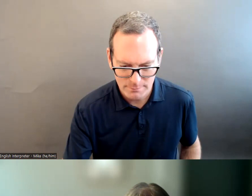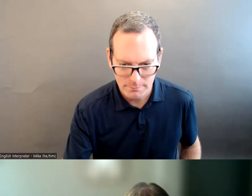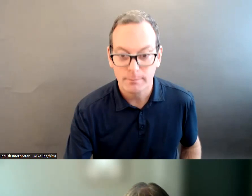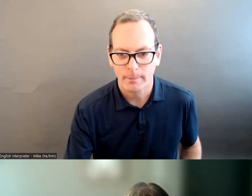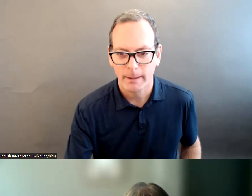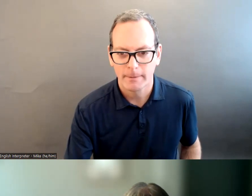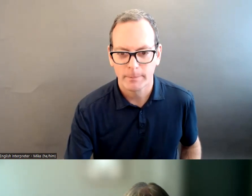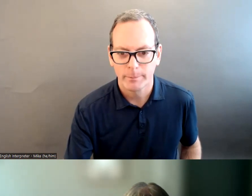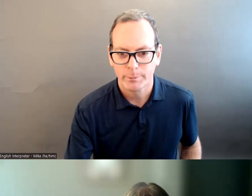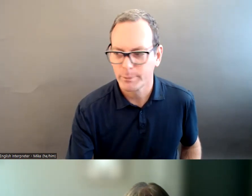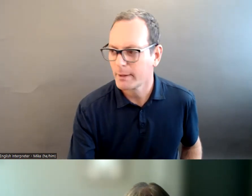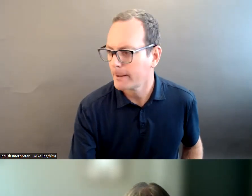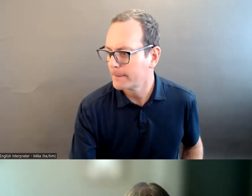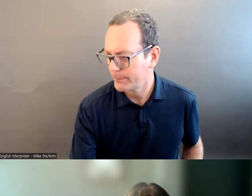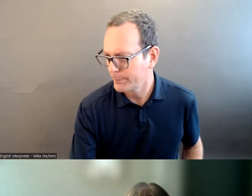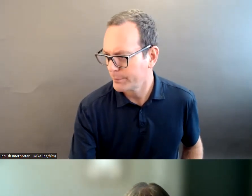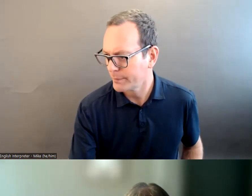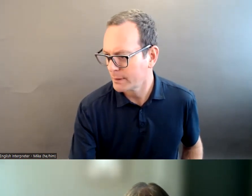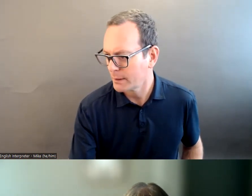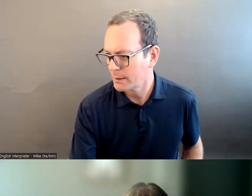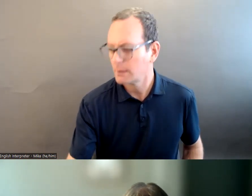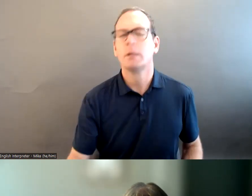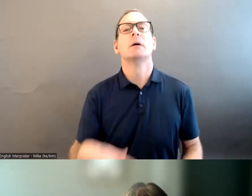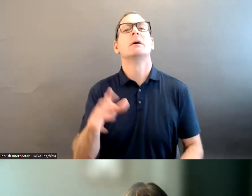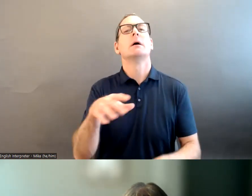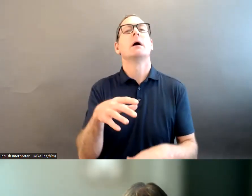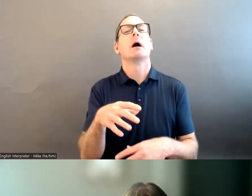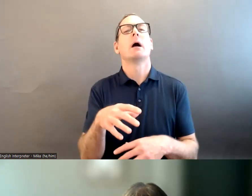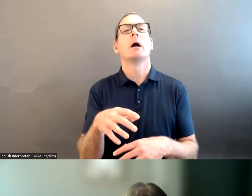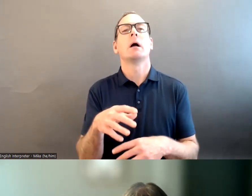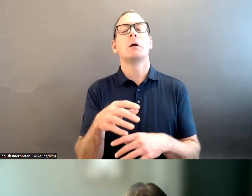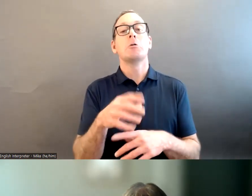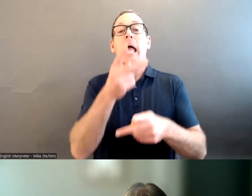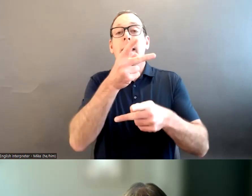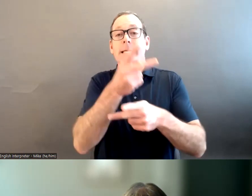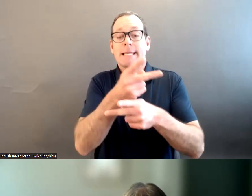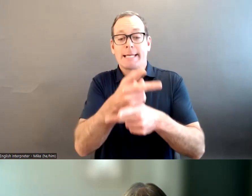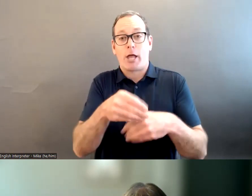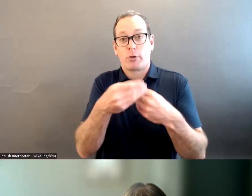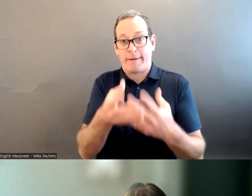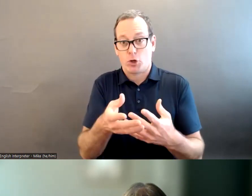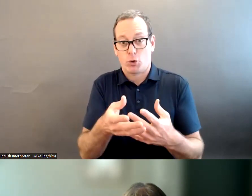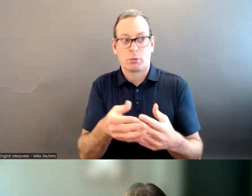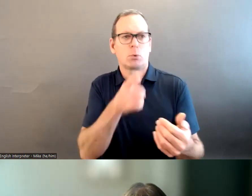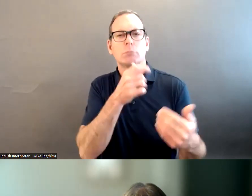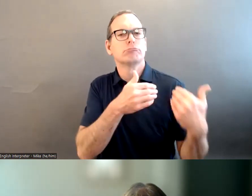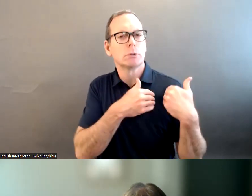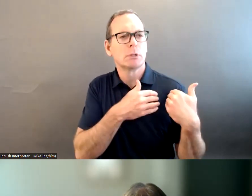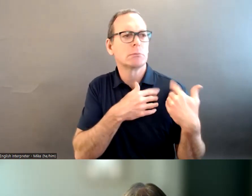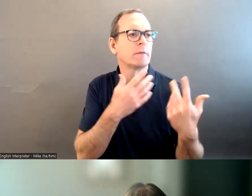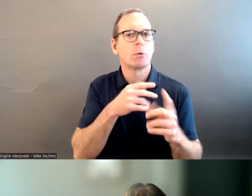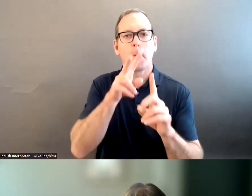What about requiring that caregiver be notified about outings as caregiver maintains elder schedule of doctor's appointments,